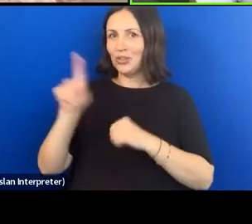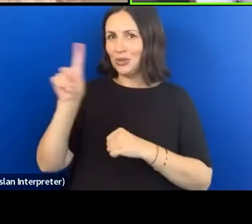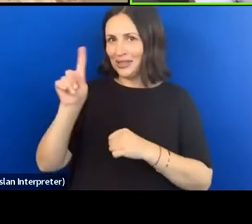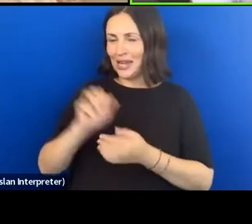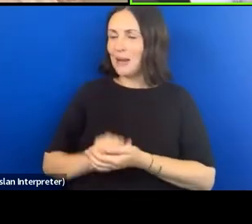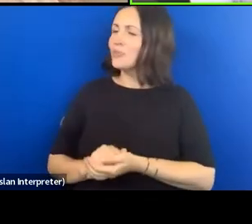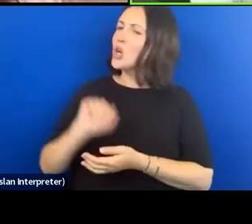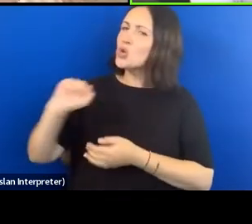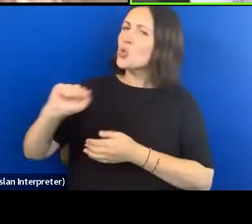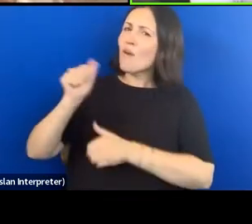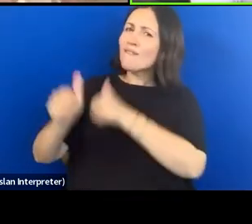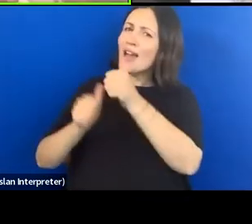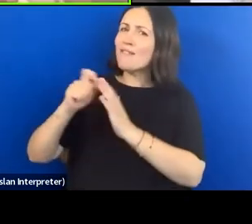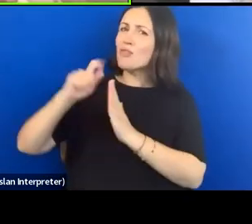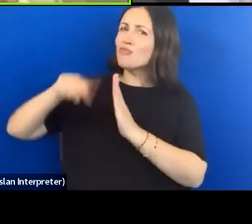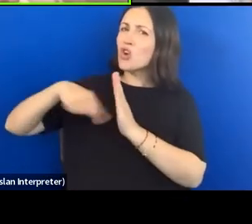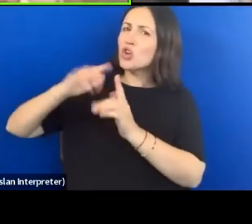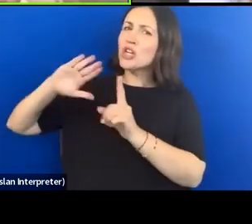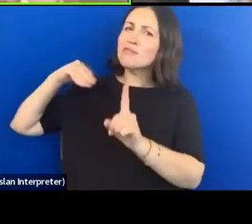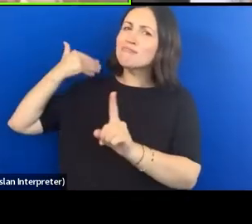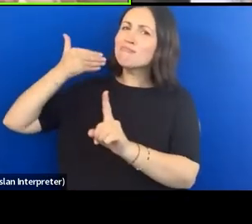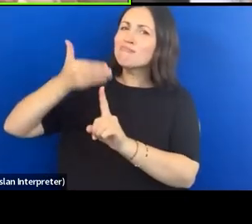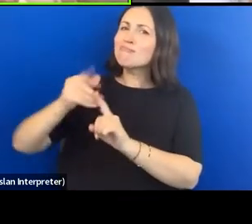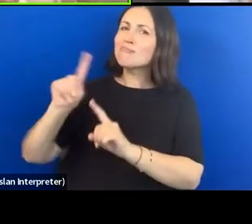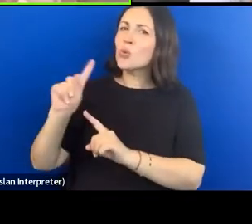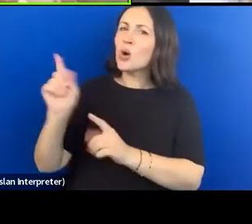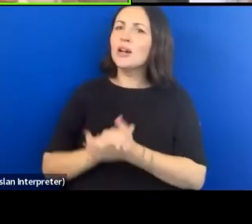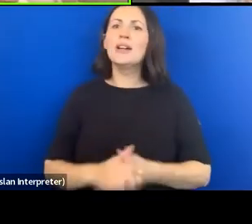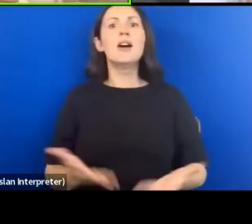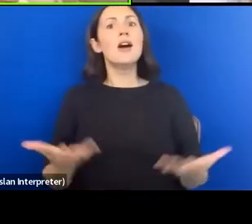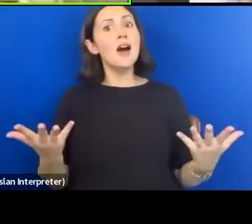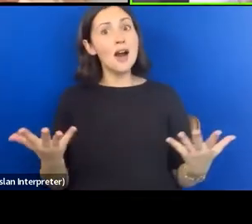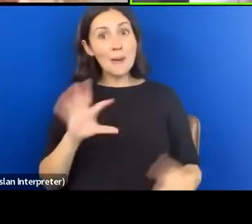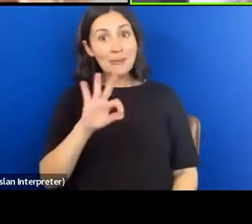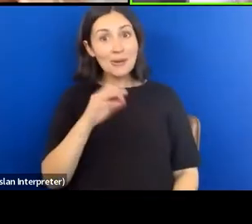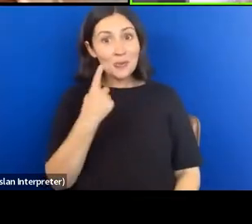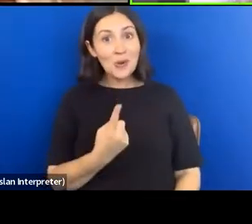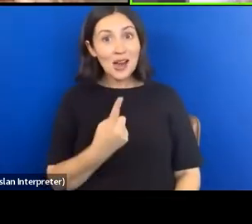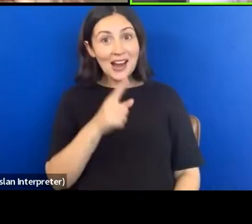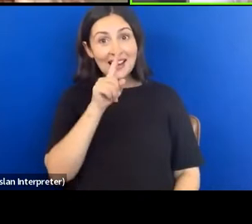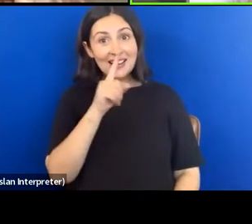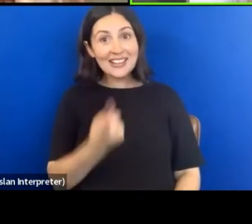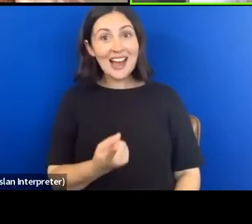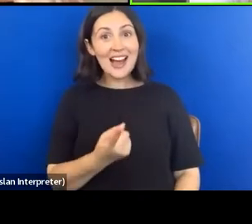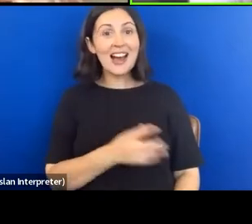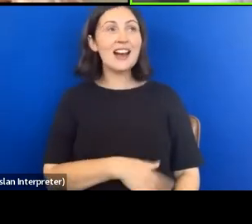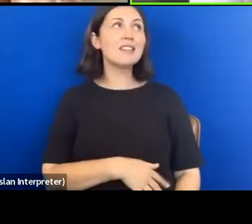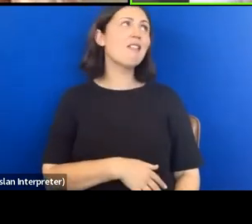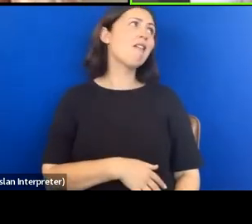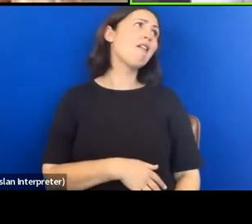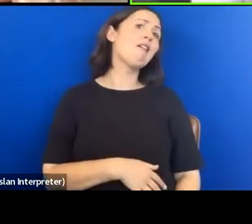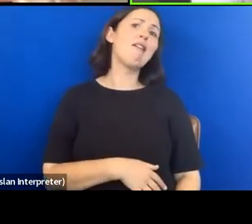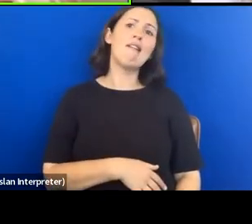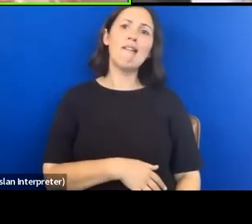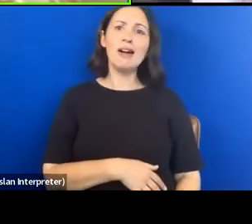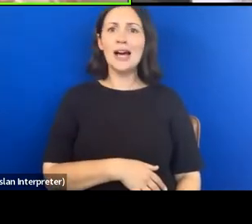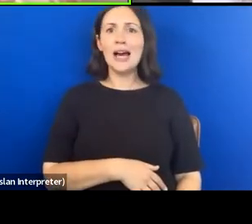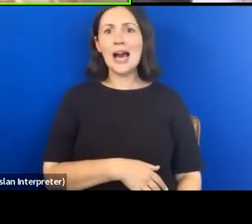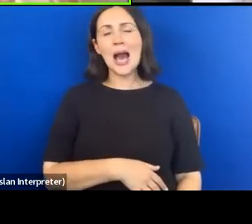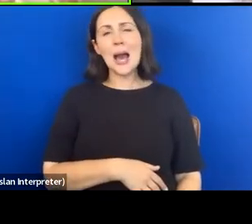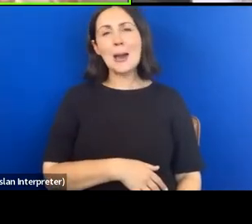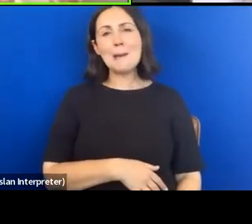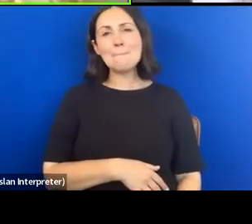to date? Oh god, it's hard to I know a favorite project. I think